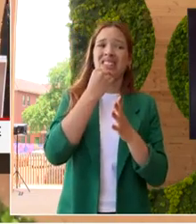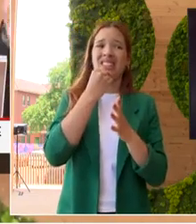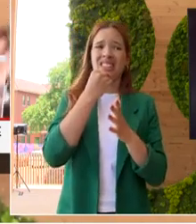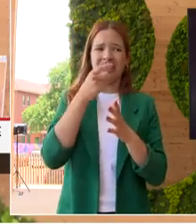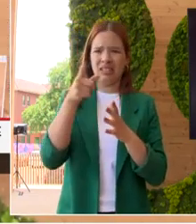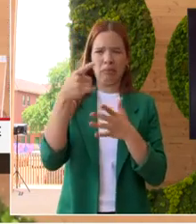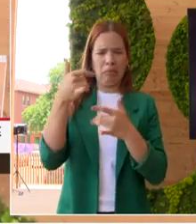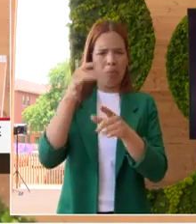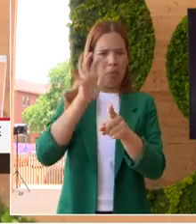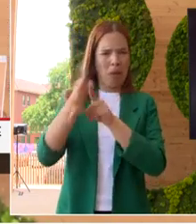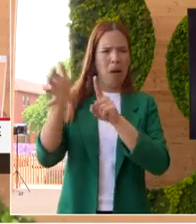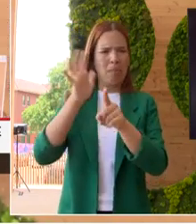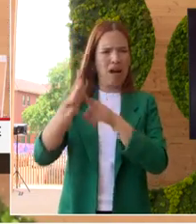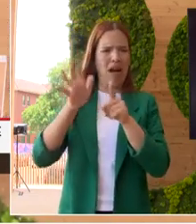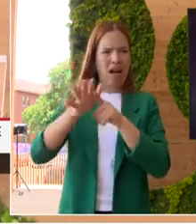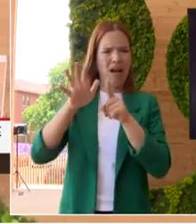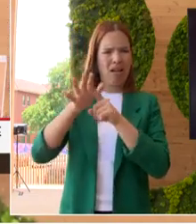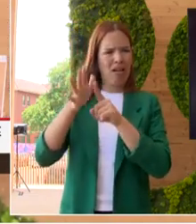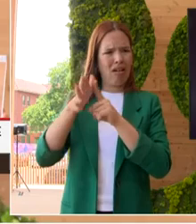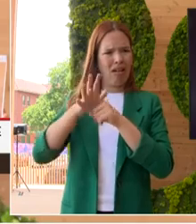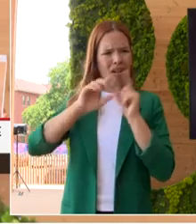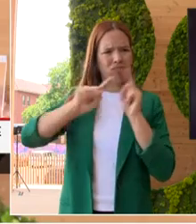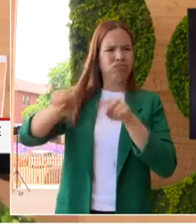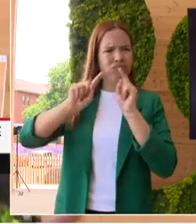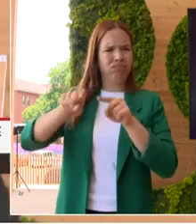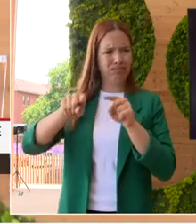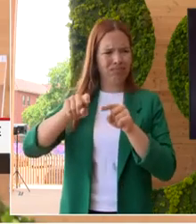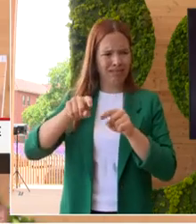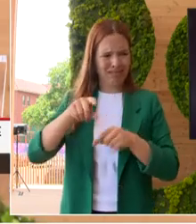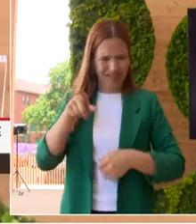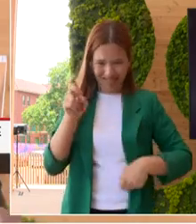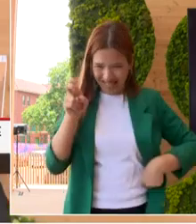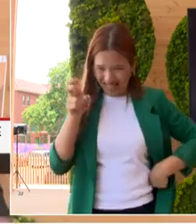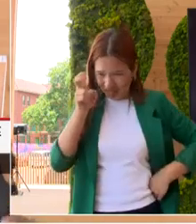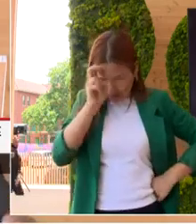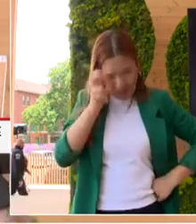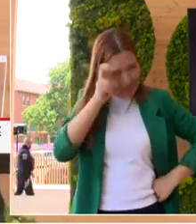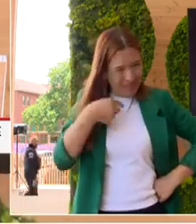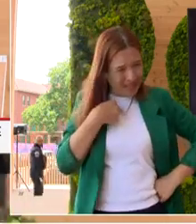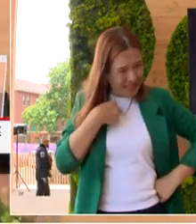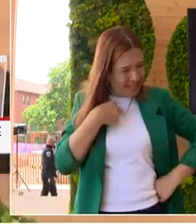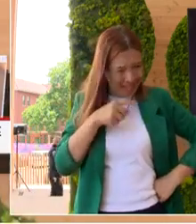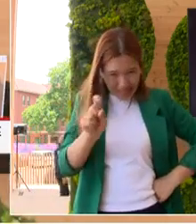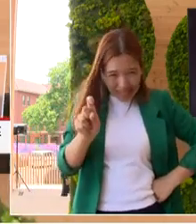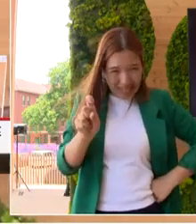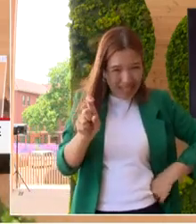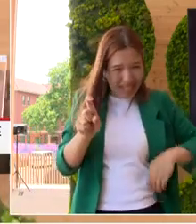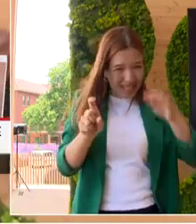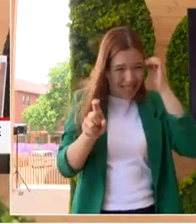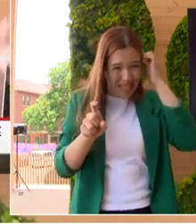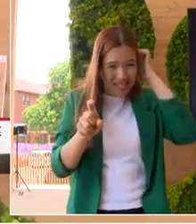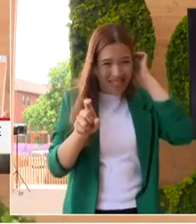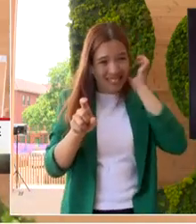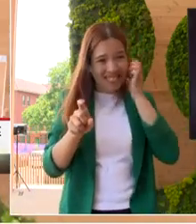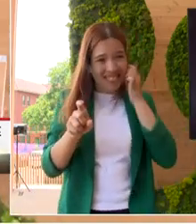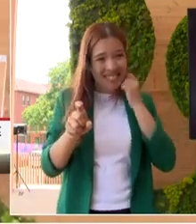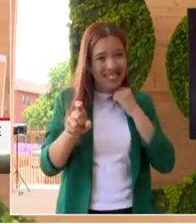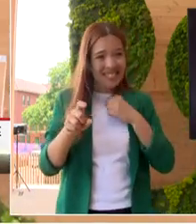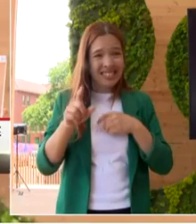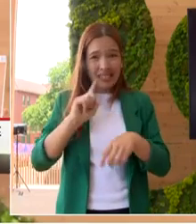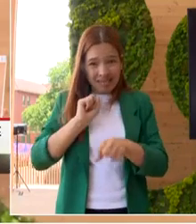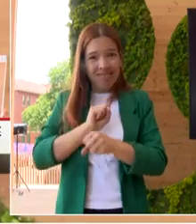all the free stuff you want. I said, Amanda, you tripping? People had so much stuff in their hand. I had to go get some gift cards and give it to